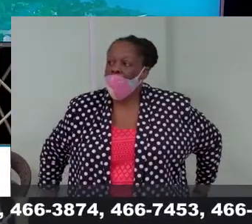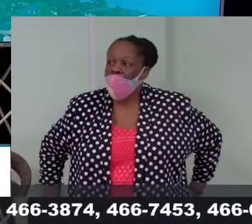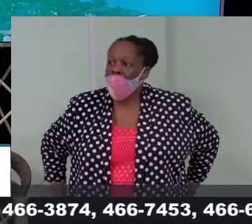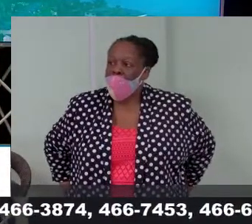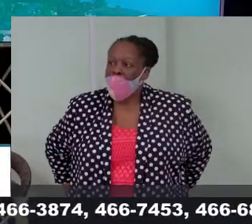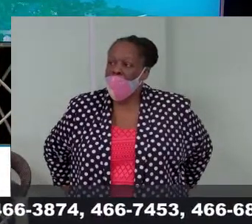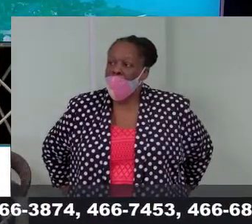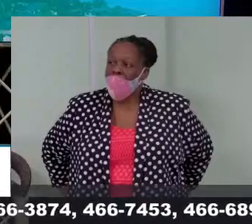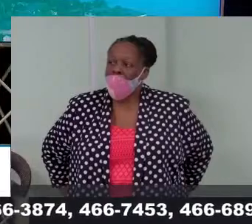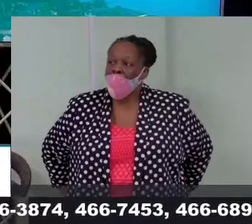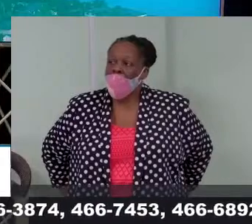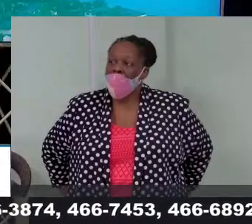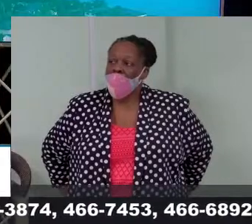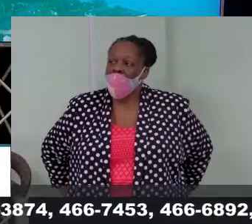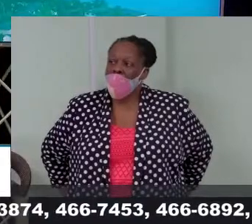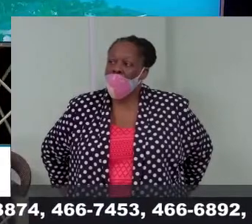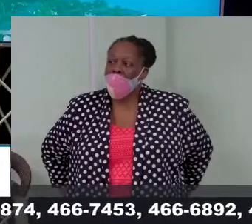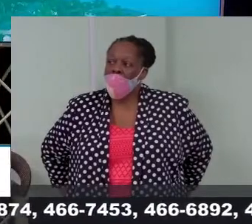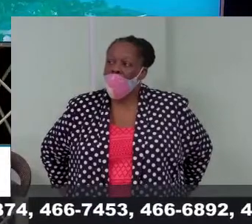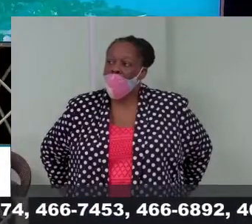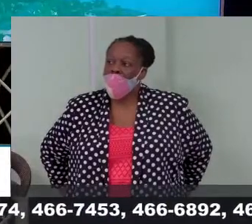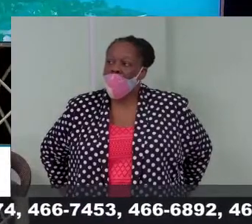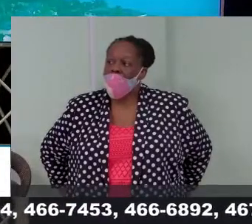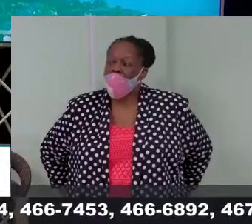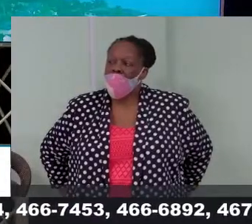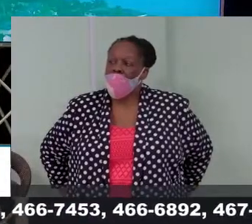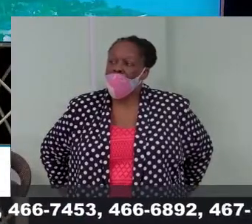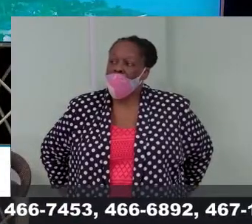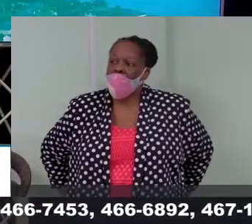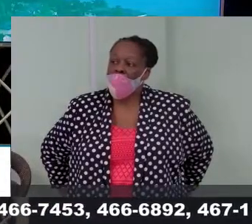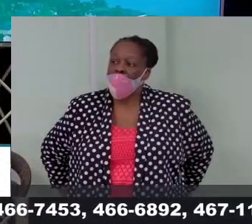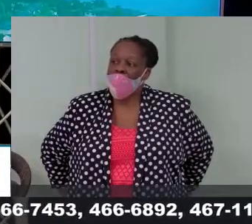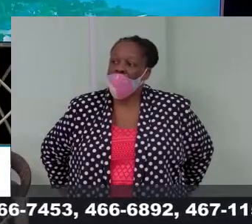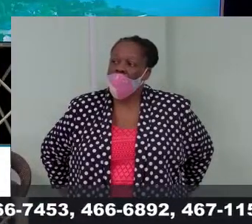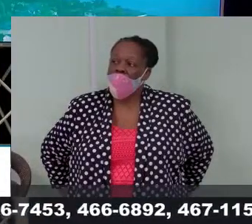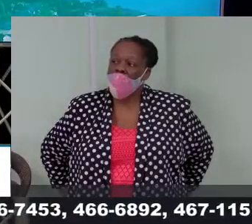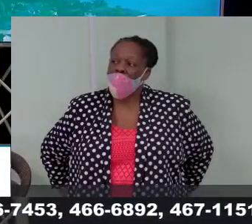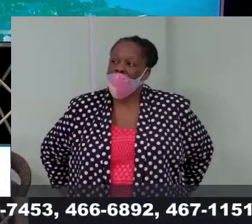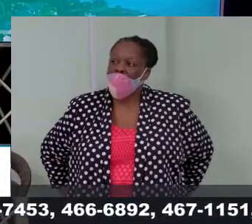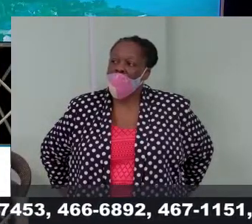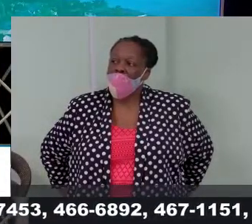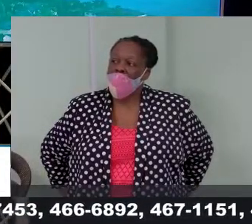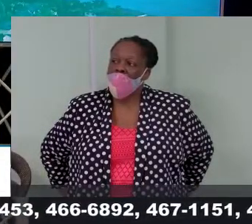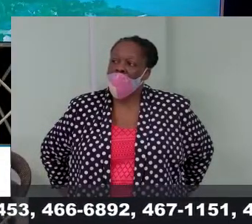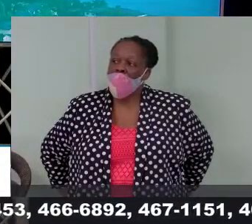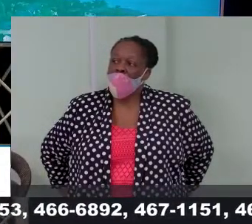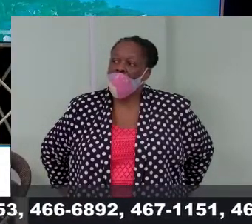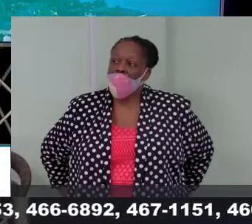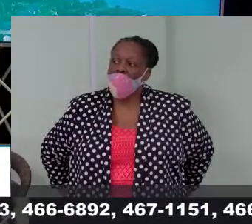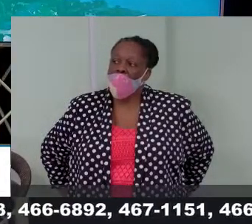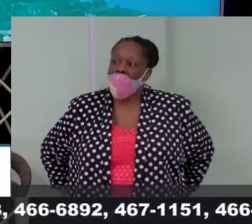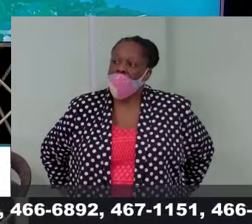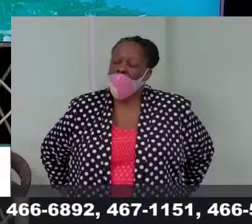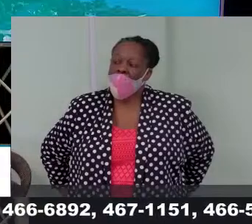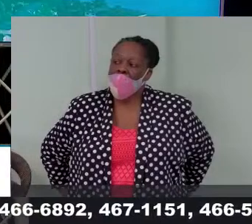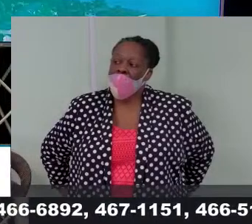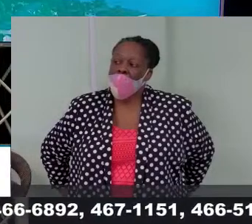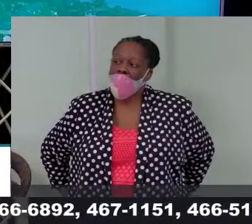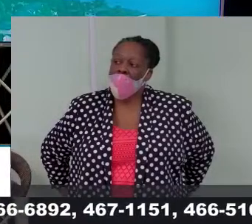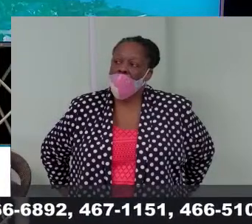Okay, that eliminated one of WinFM's questions. The next question from